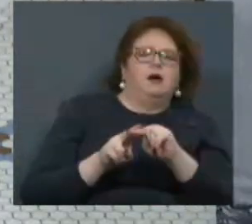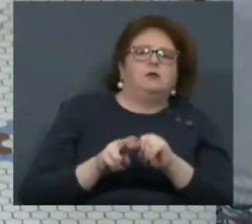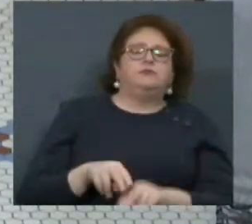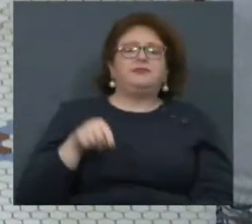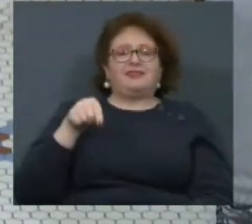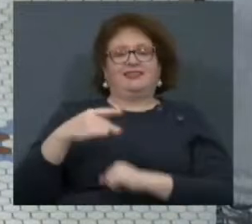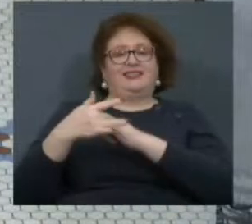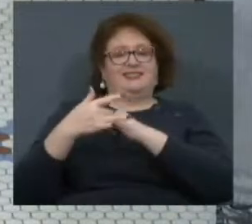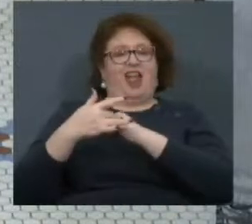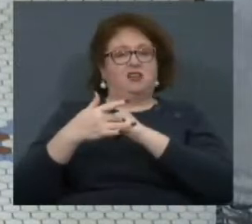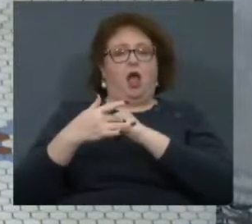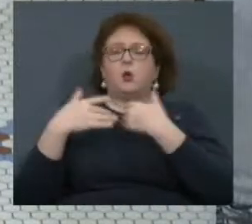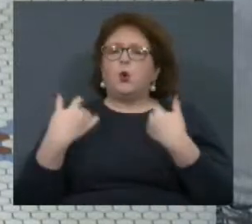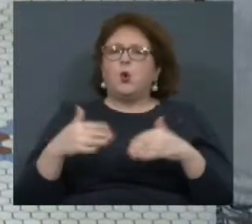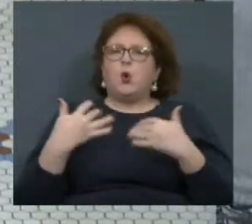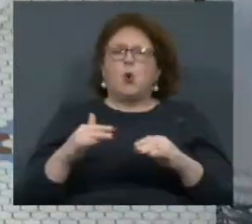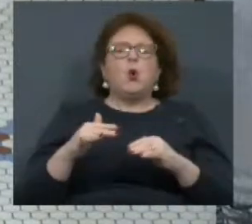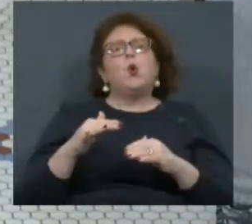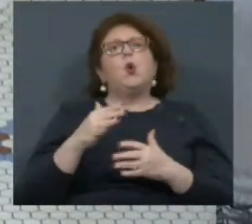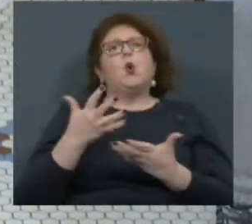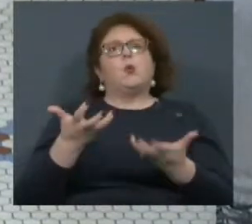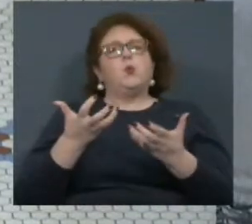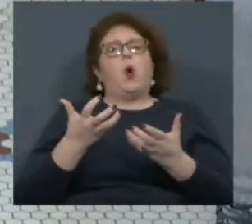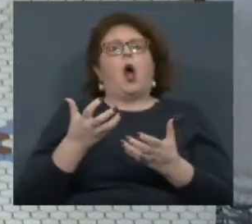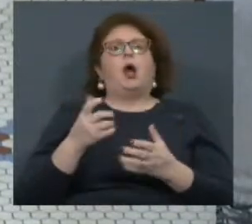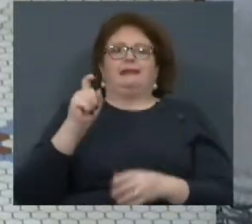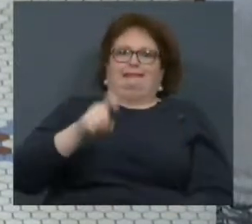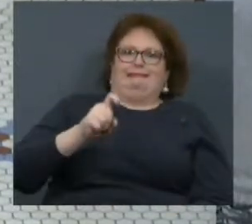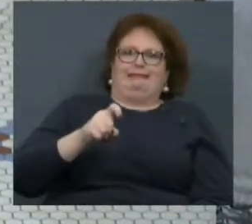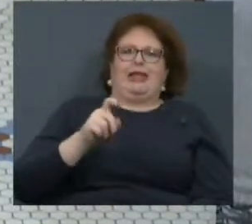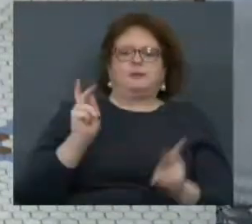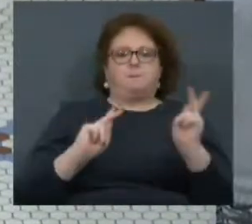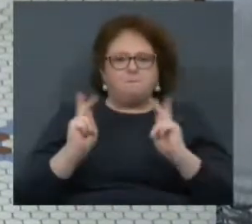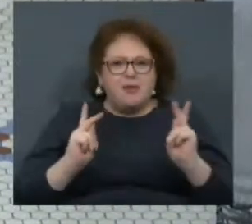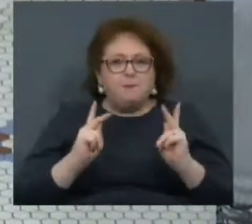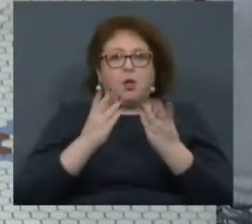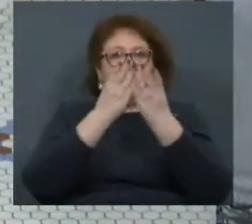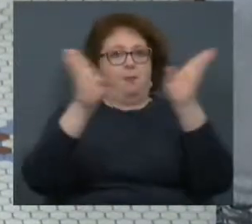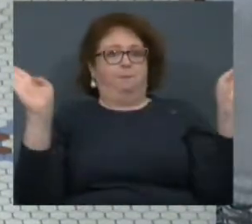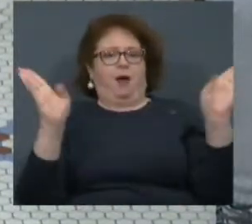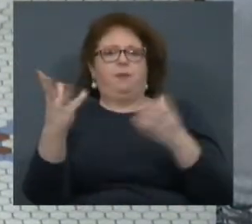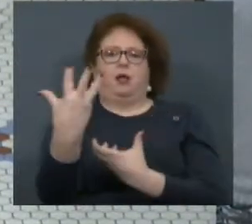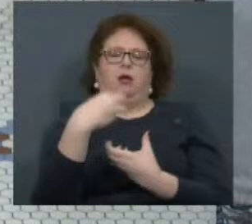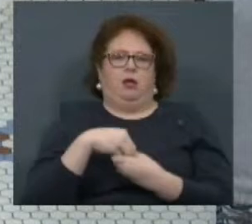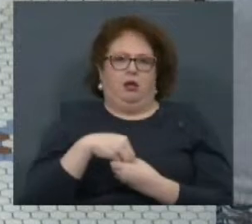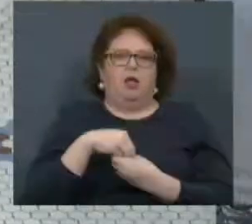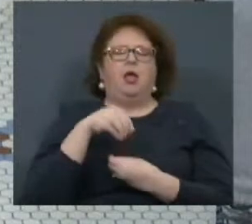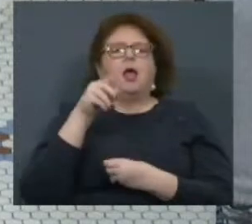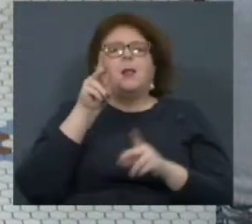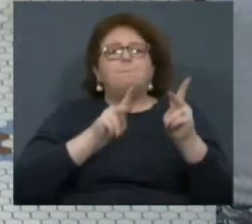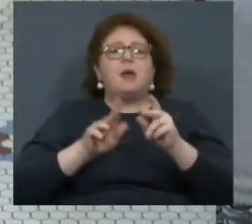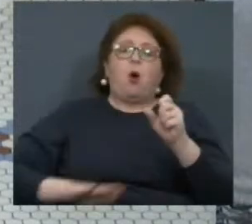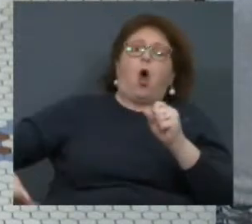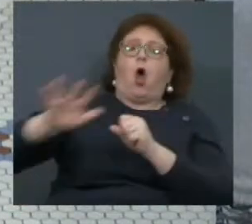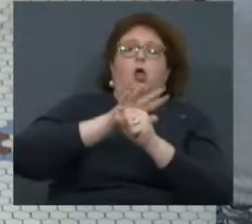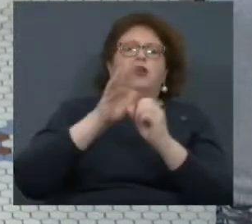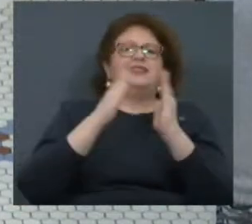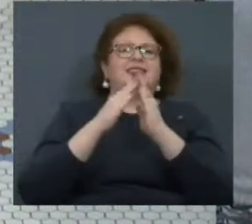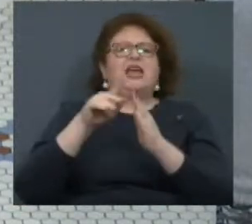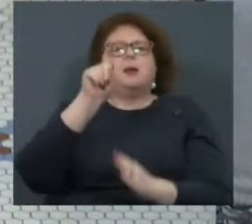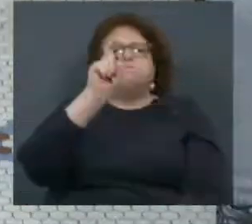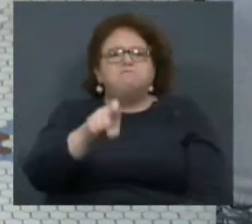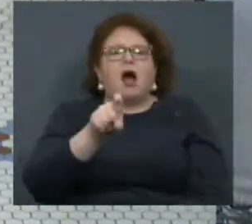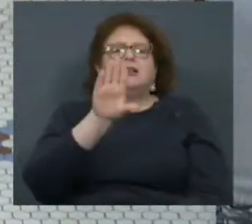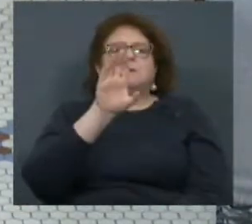warrant extensive community participation, dialogue, and enthusiastic consent across the entire city.